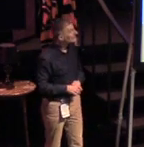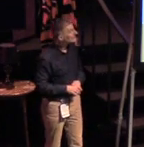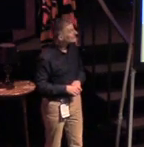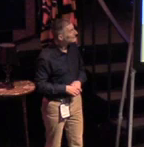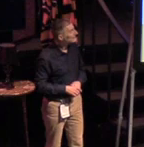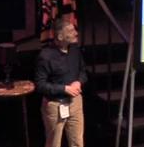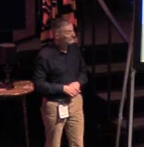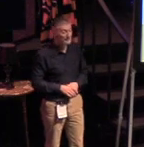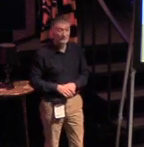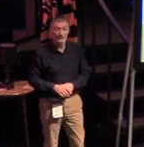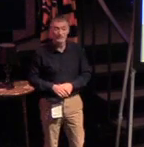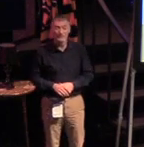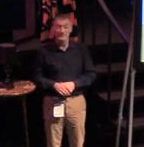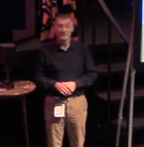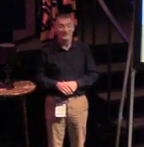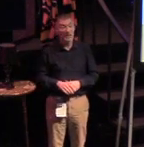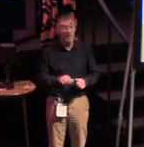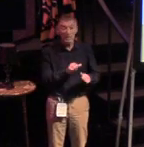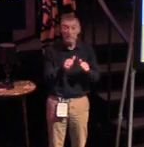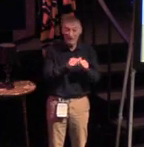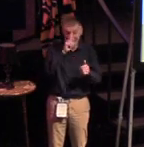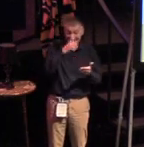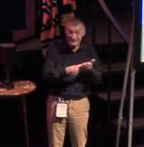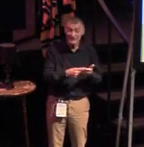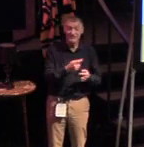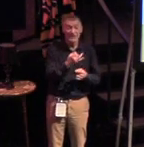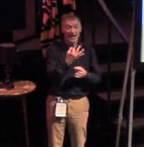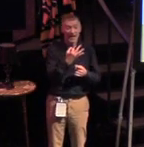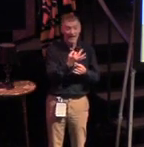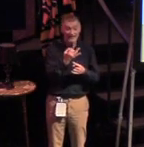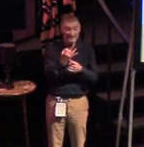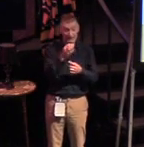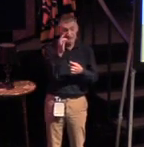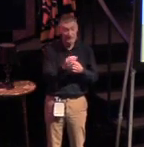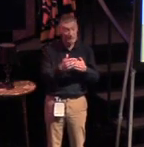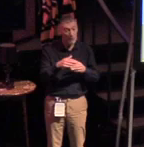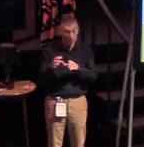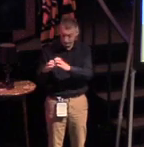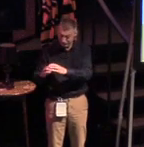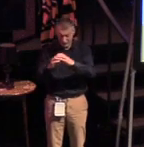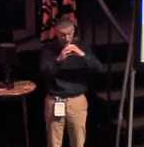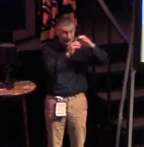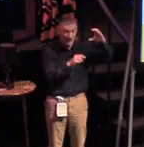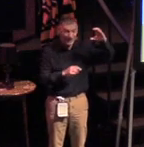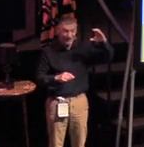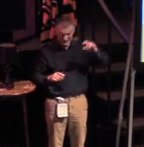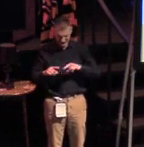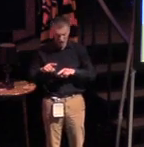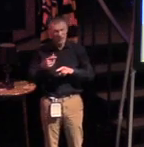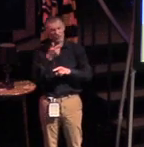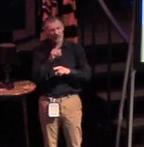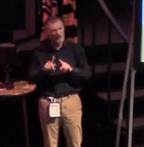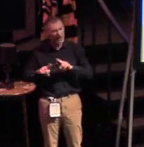more likely to make better decisions and you can see it goes up the scale so if you're looking at gender diversity that